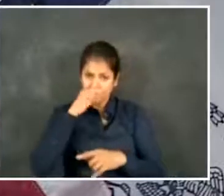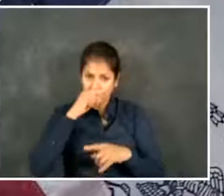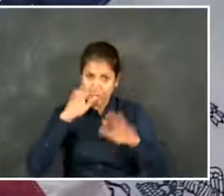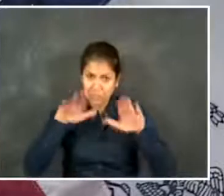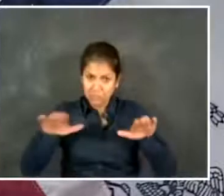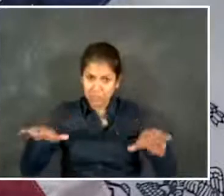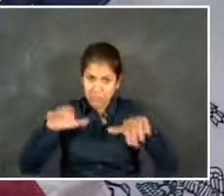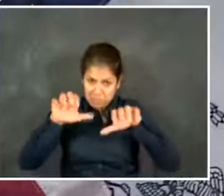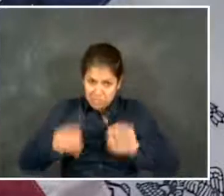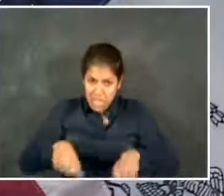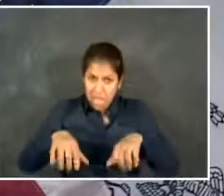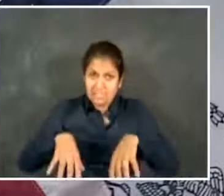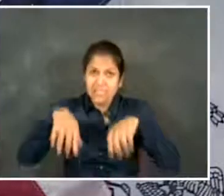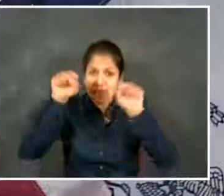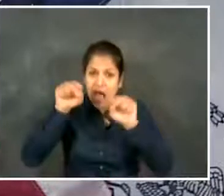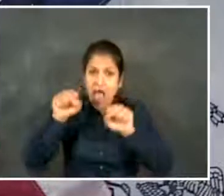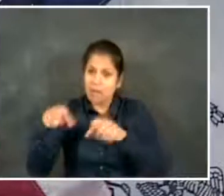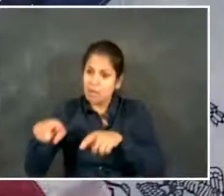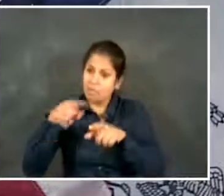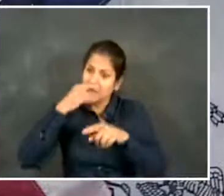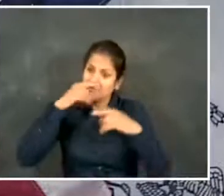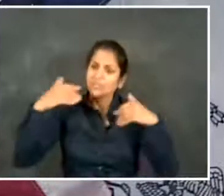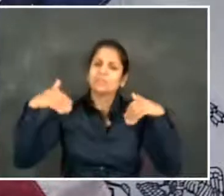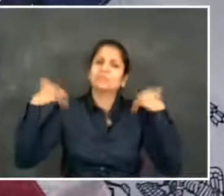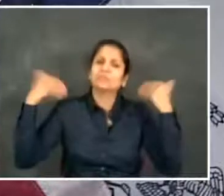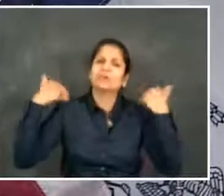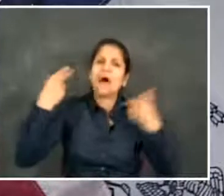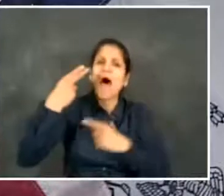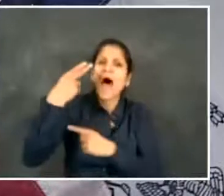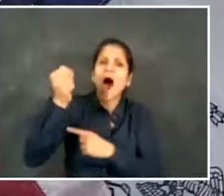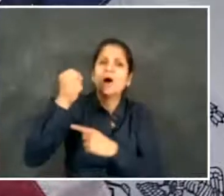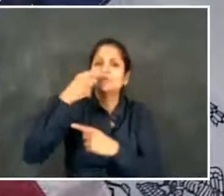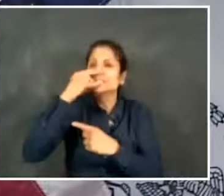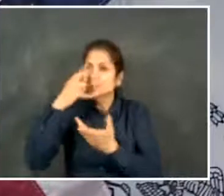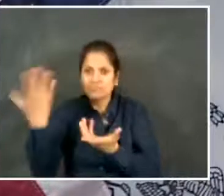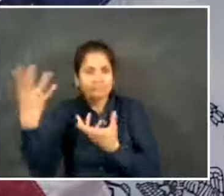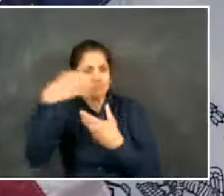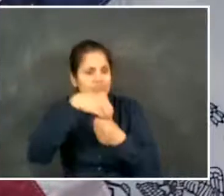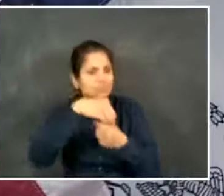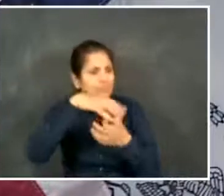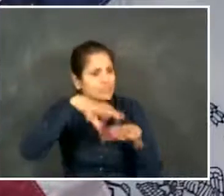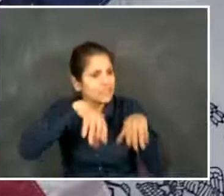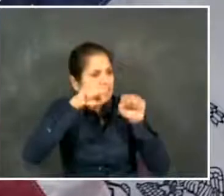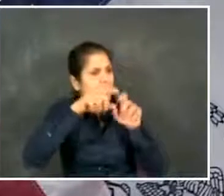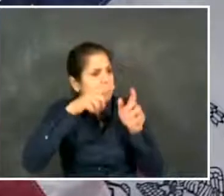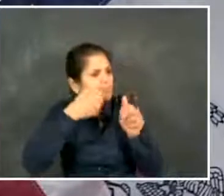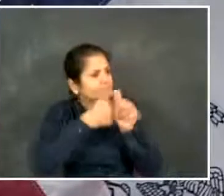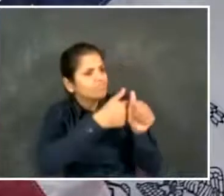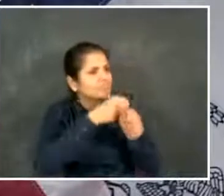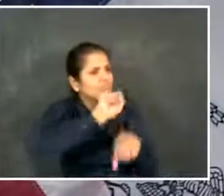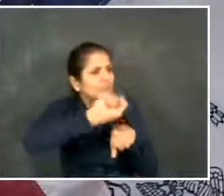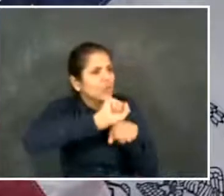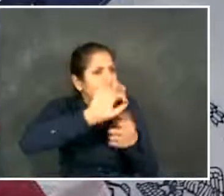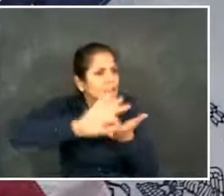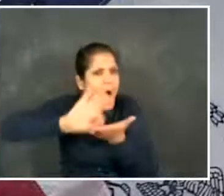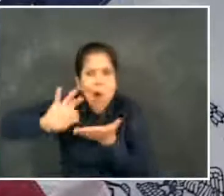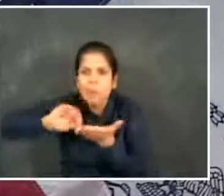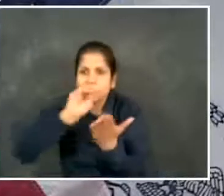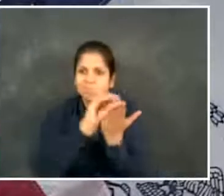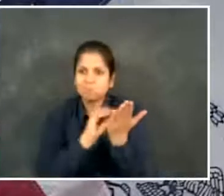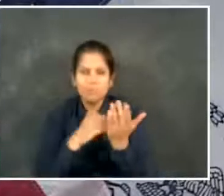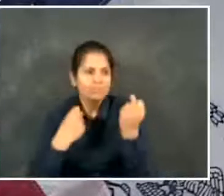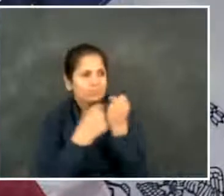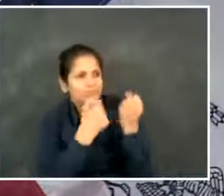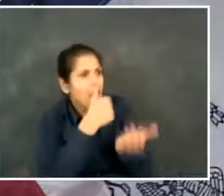and could be trained in ways that could be very, very supportive and helpful to that effort. Can you speak to that as well?